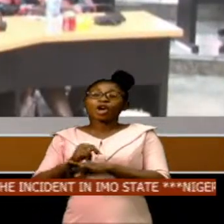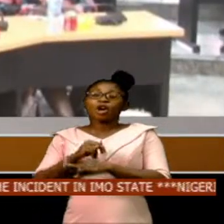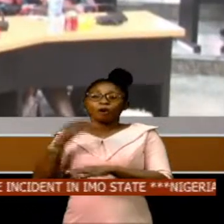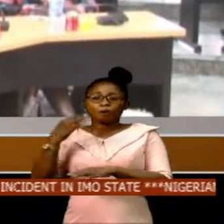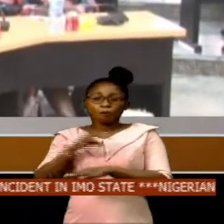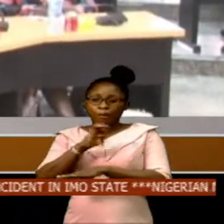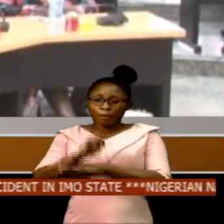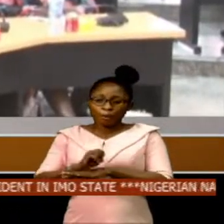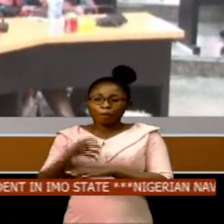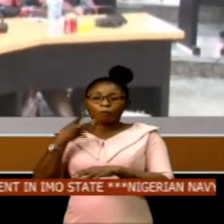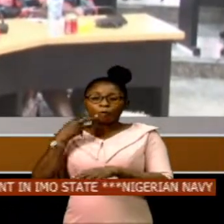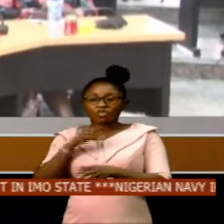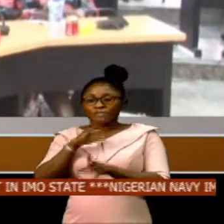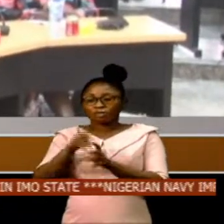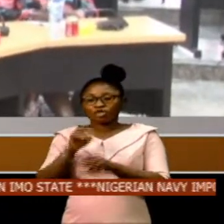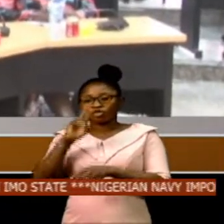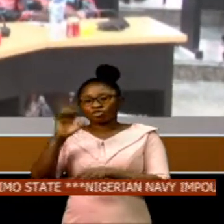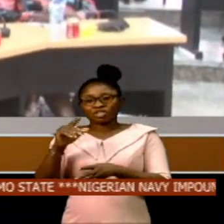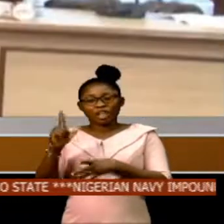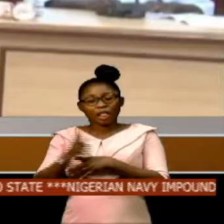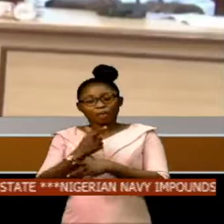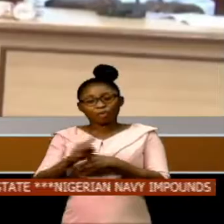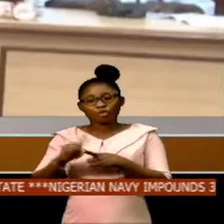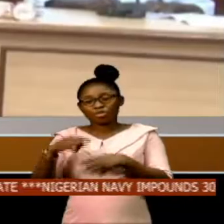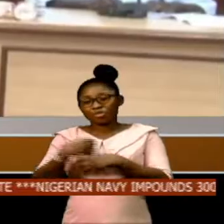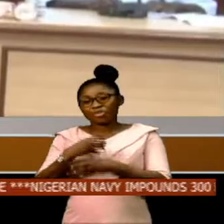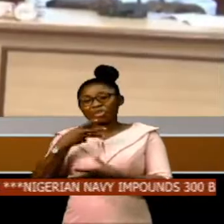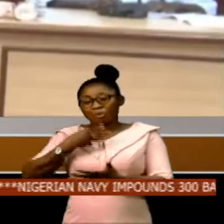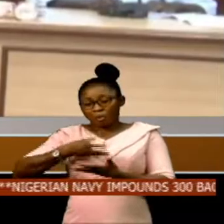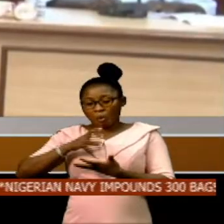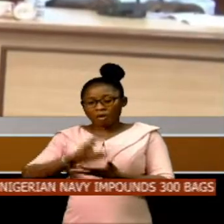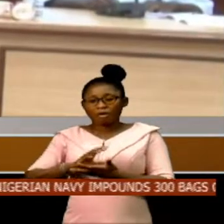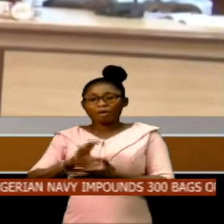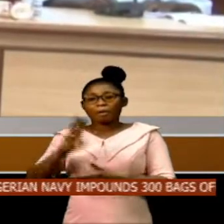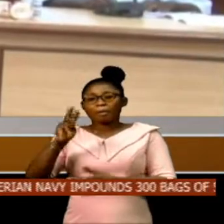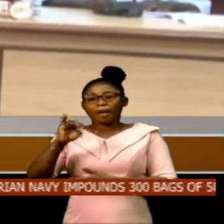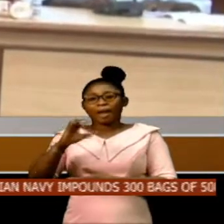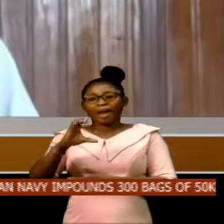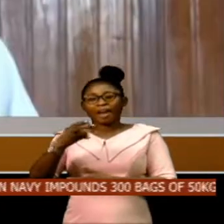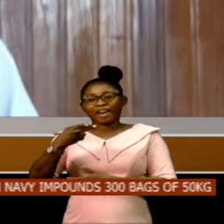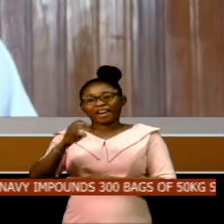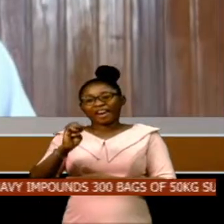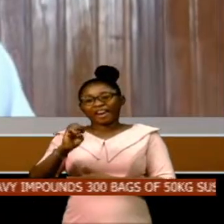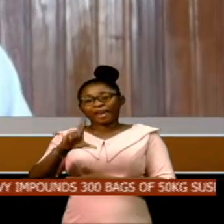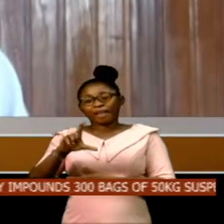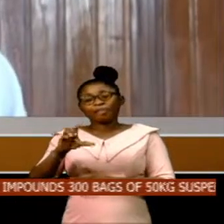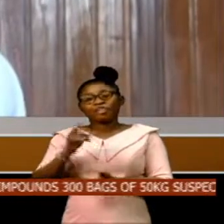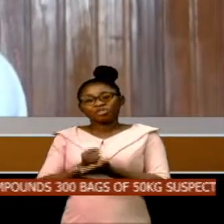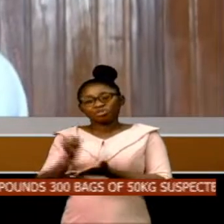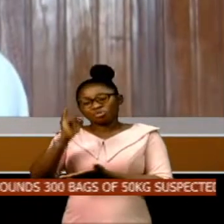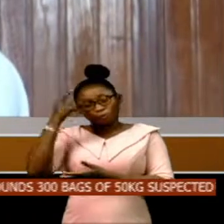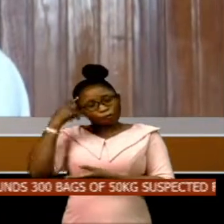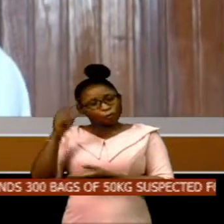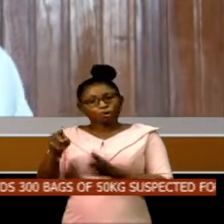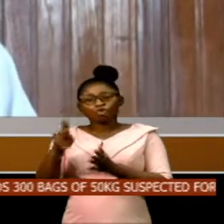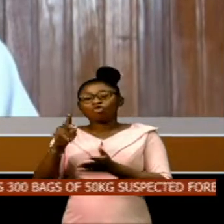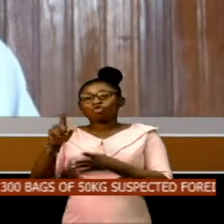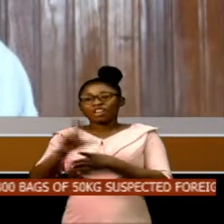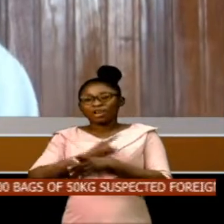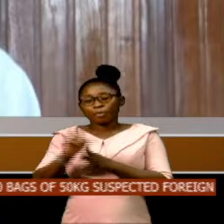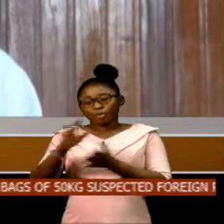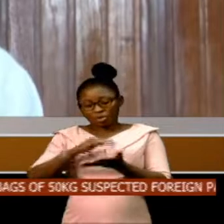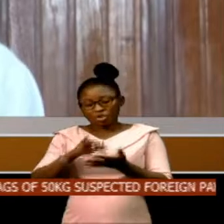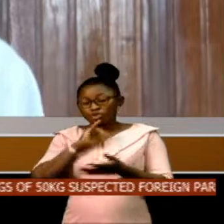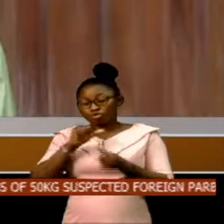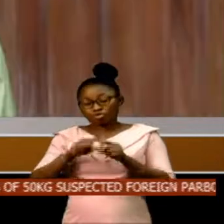is involved in using labor to create wealth, the Michael Imudu National Institute for Labour Studies is to sustain